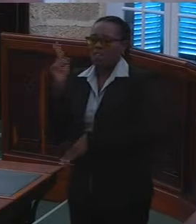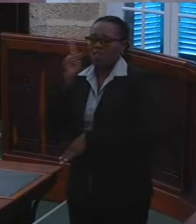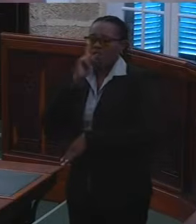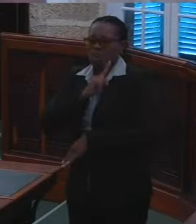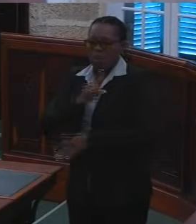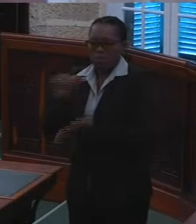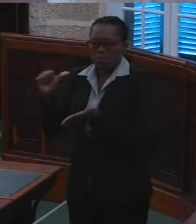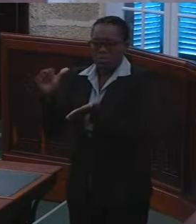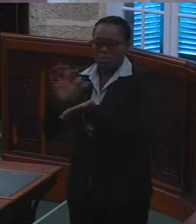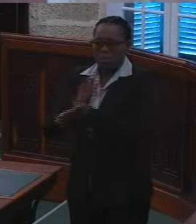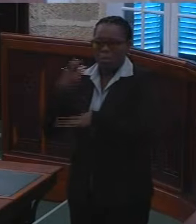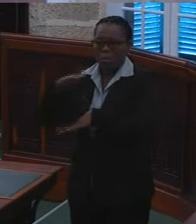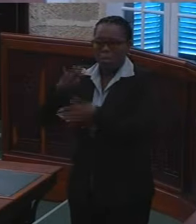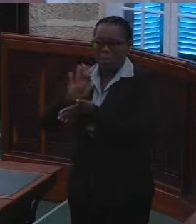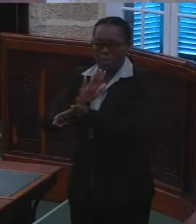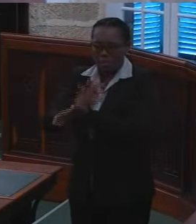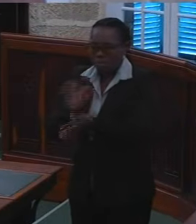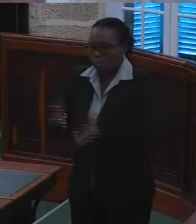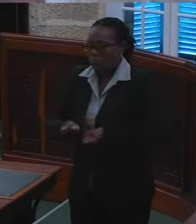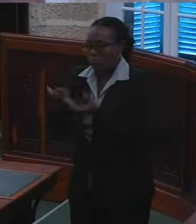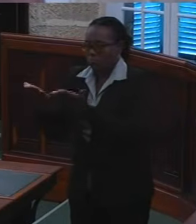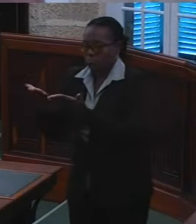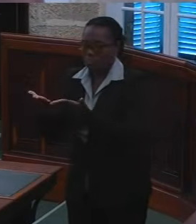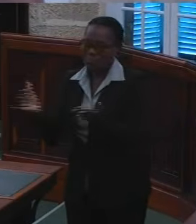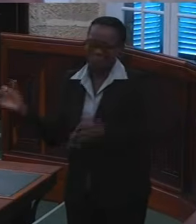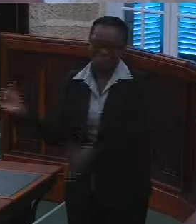misinformation, same type of penalty.